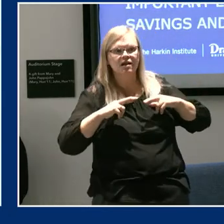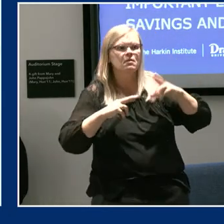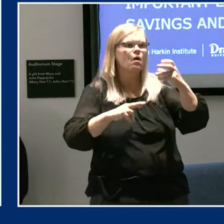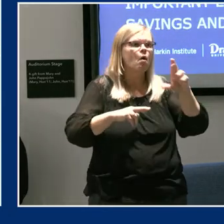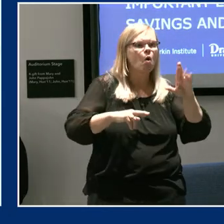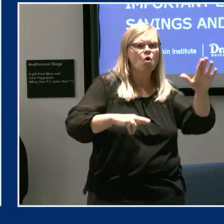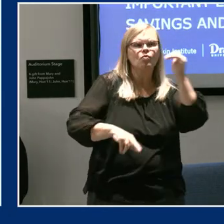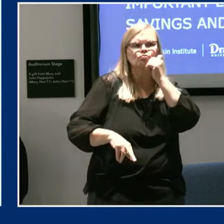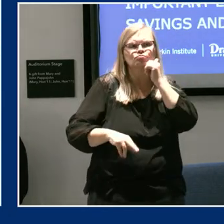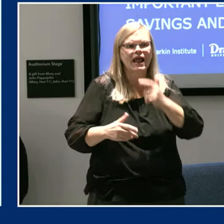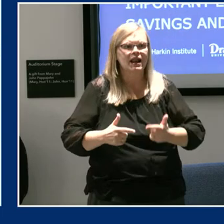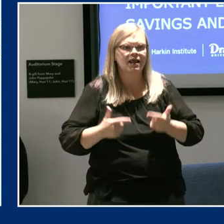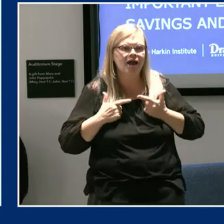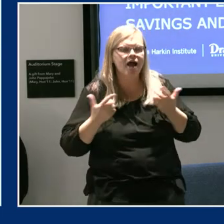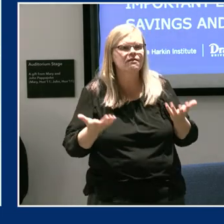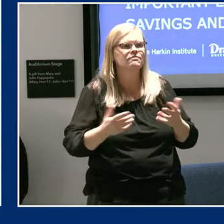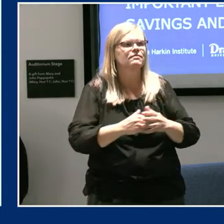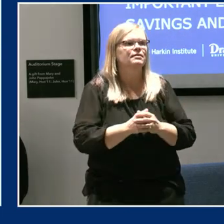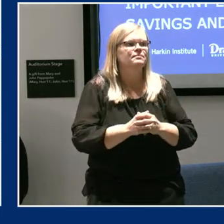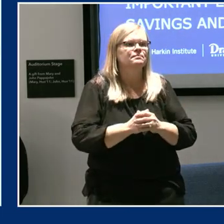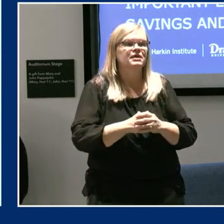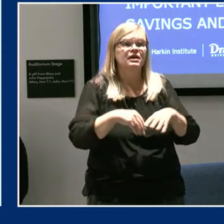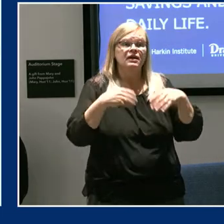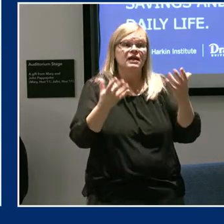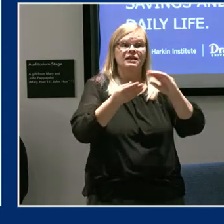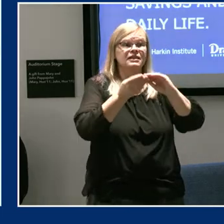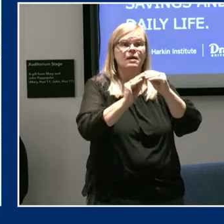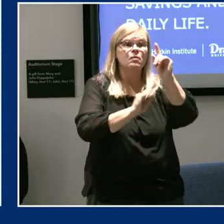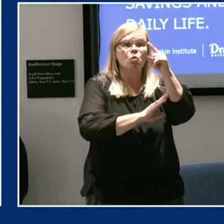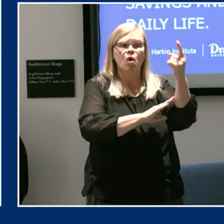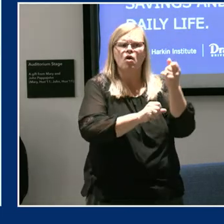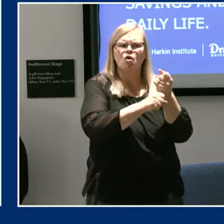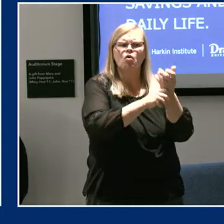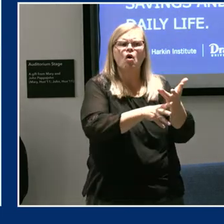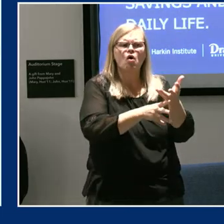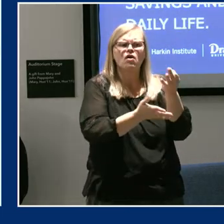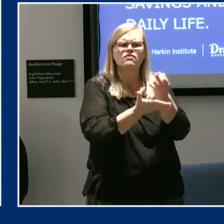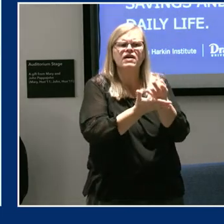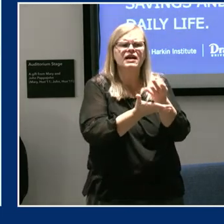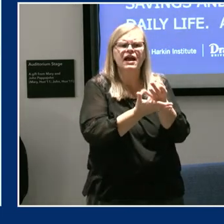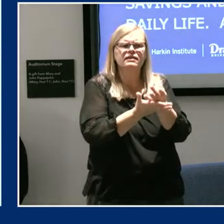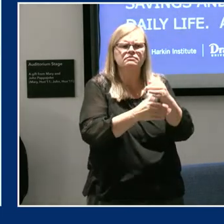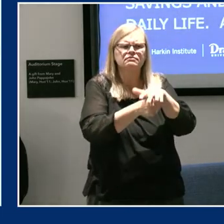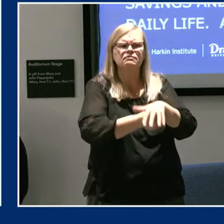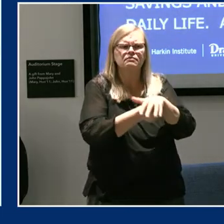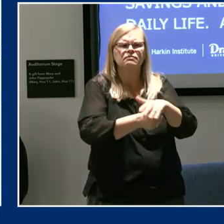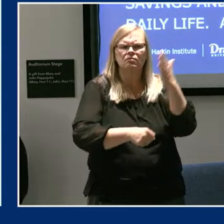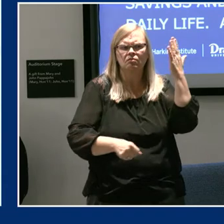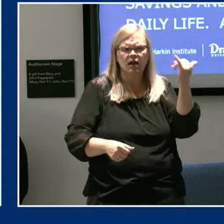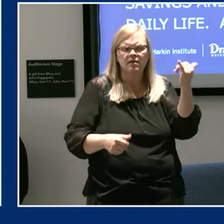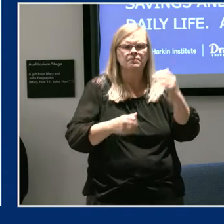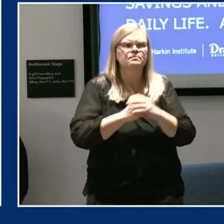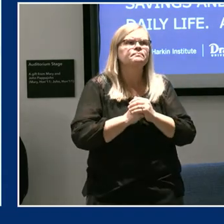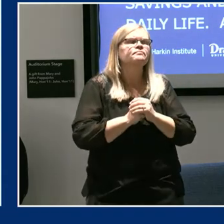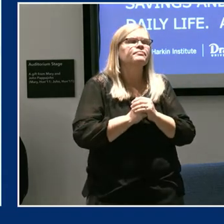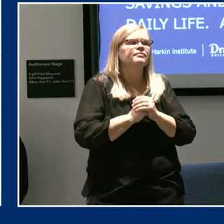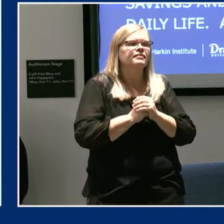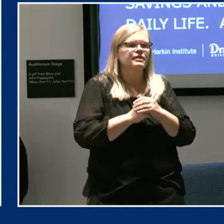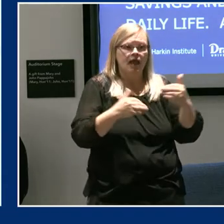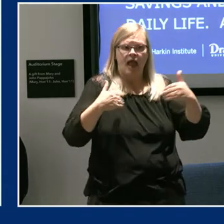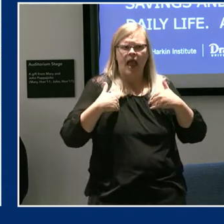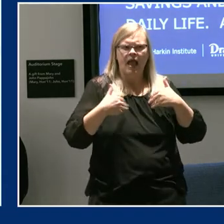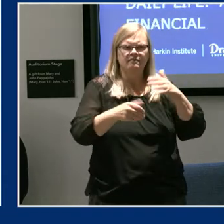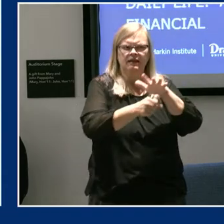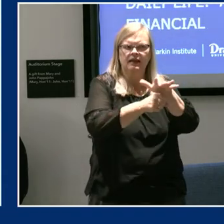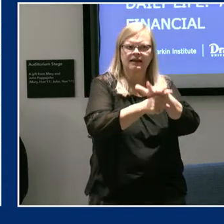daily life. And the number one cause of financial stress is having